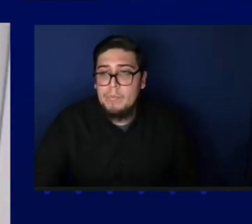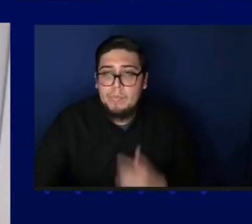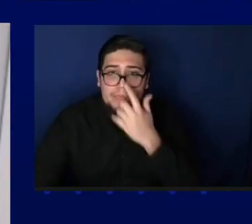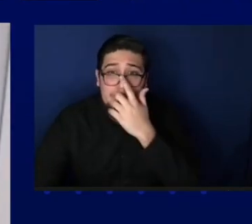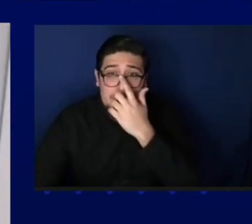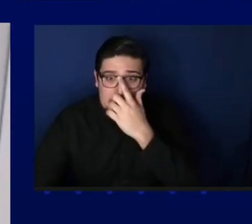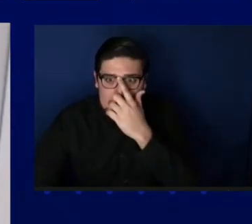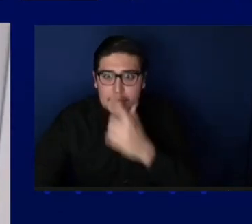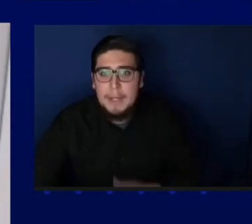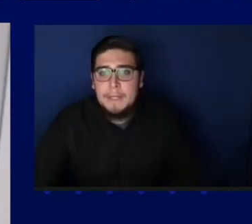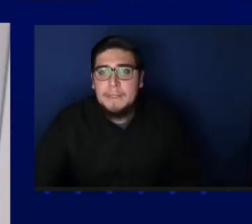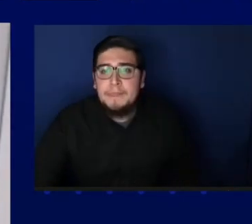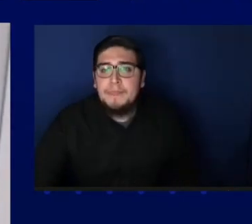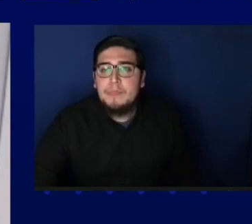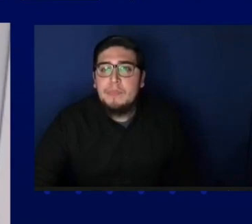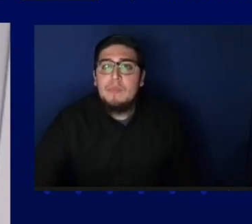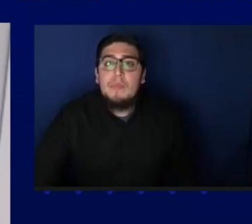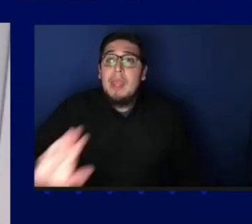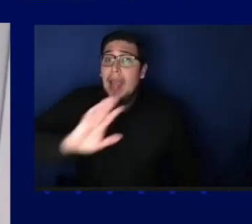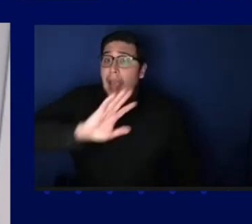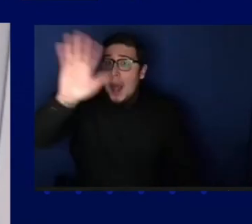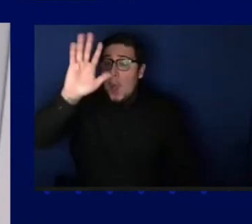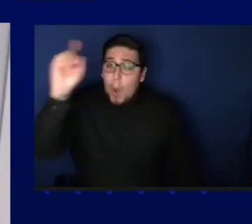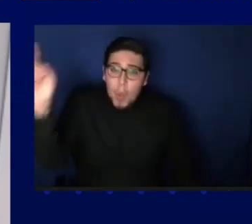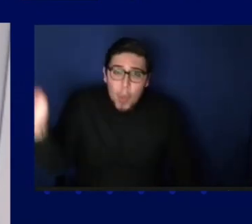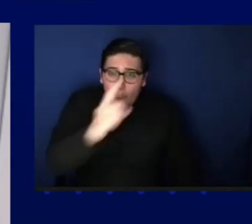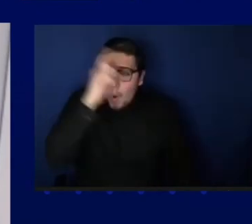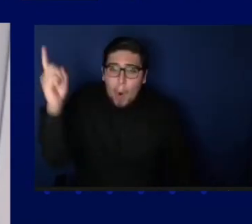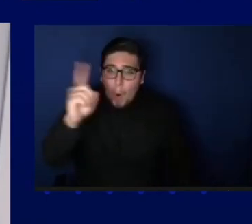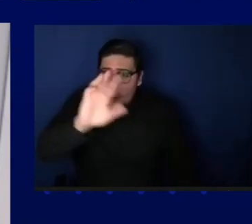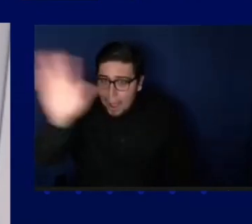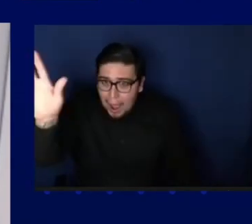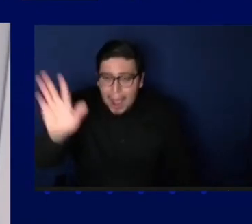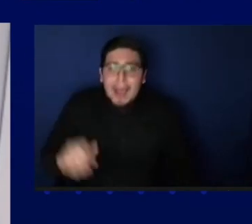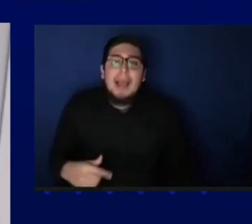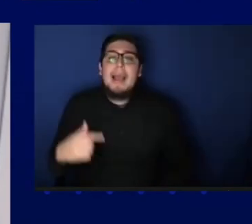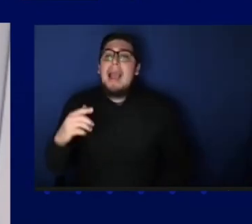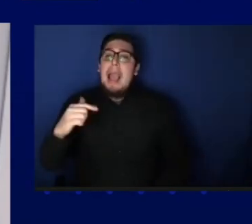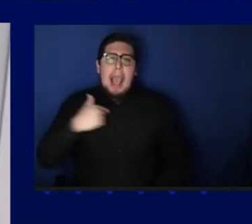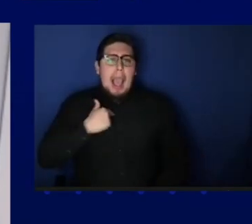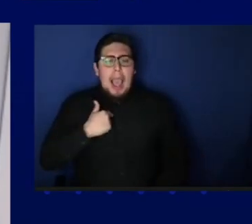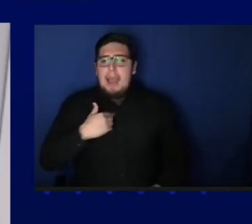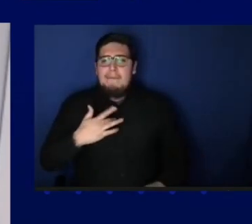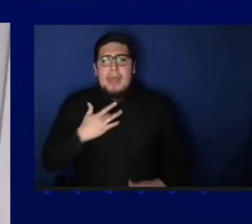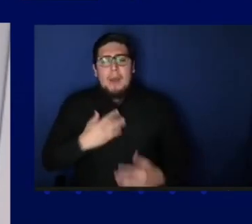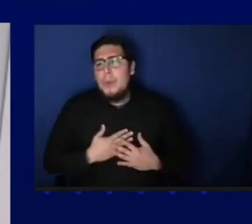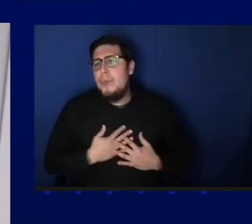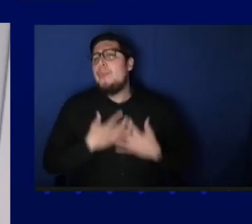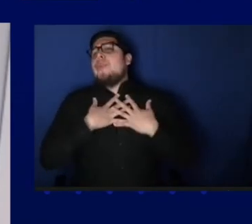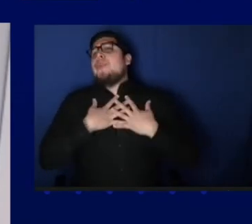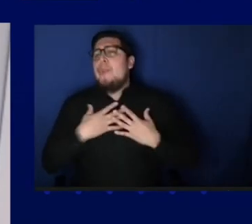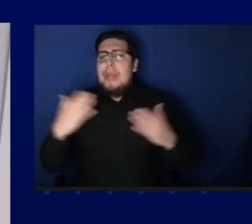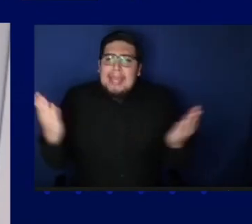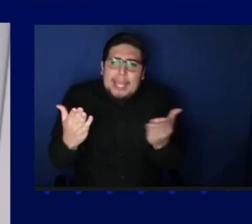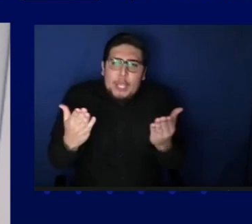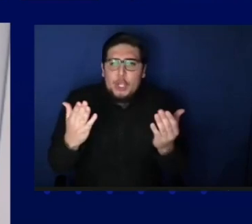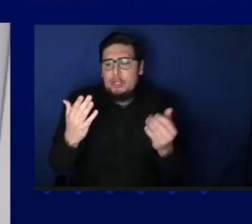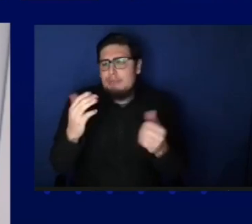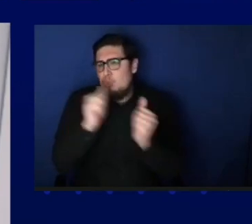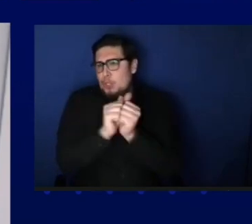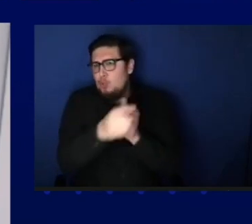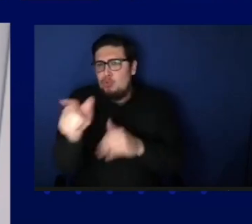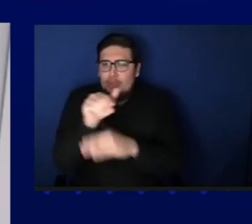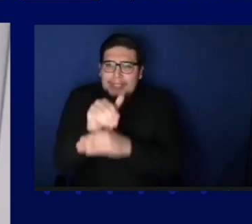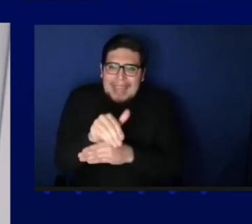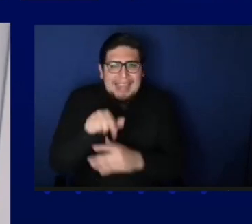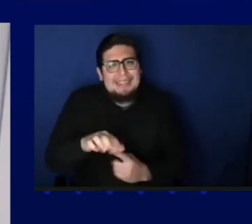Hola a todos. Hi, everyone. I am honored to be with you all tonight, especially in this historic moment. Also,